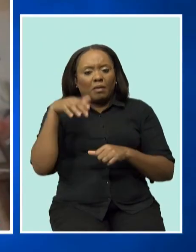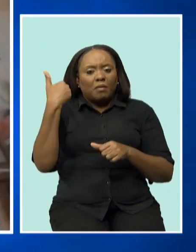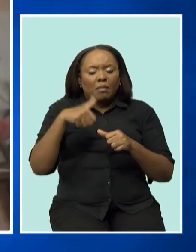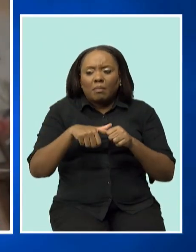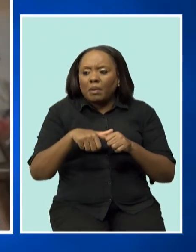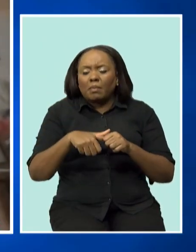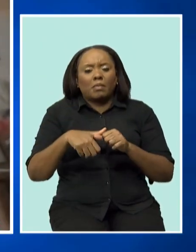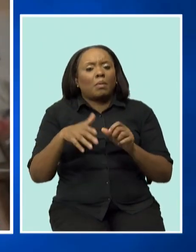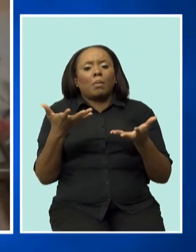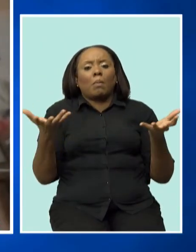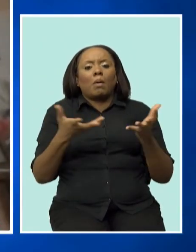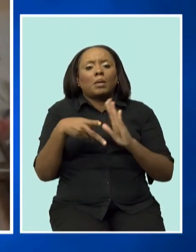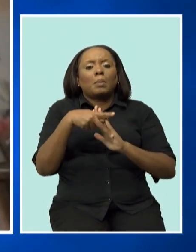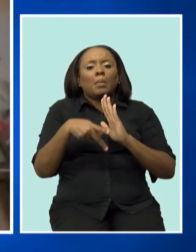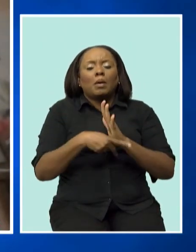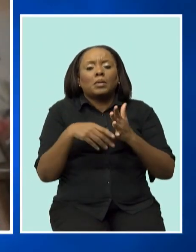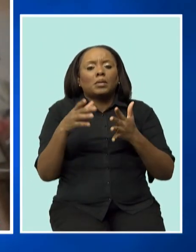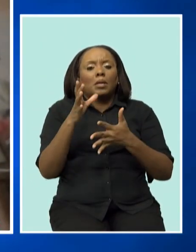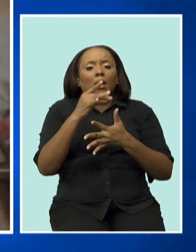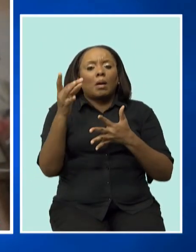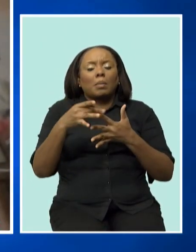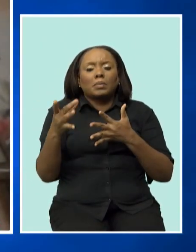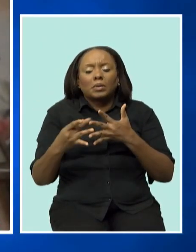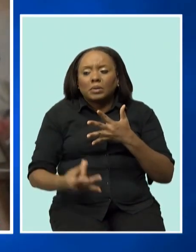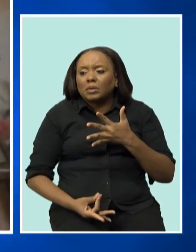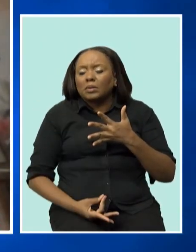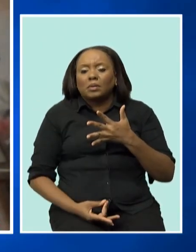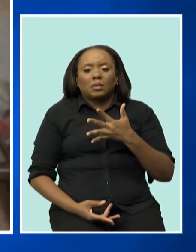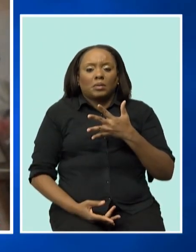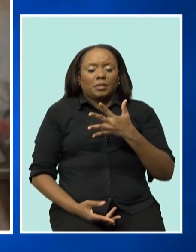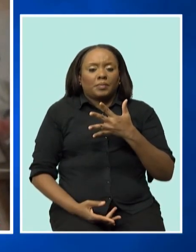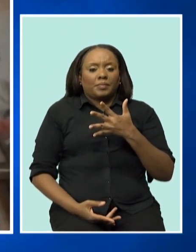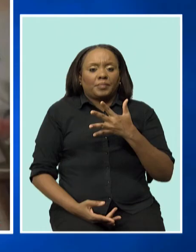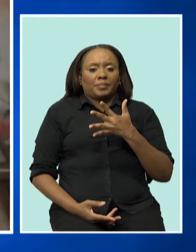the policy options are not necessarily going to be as